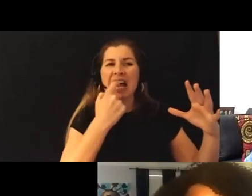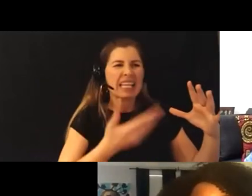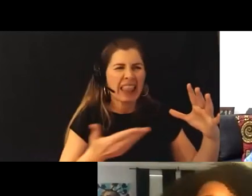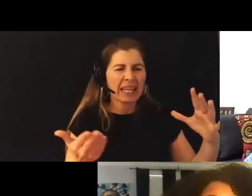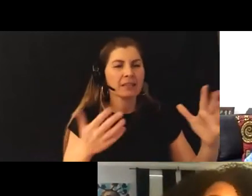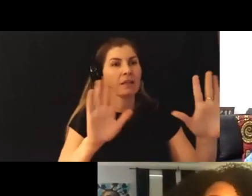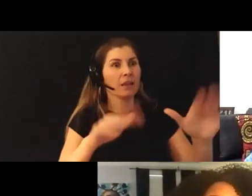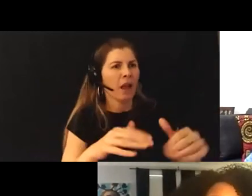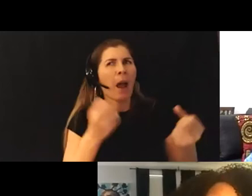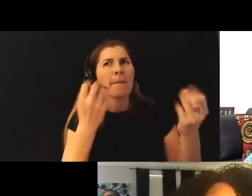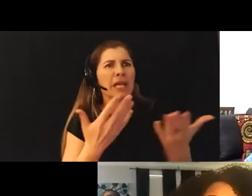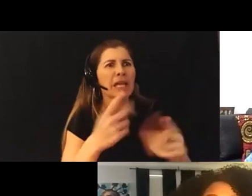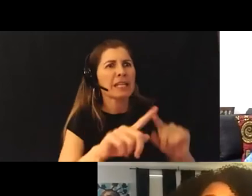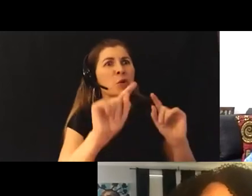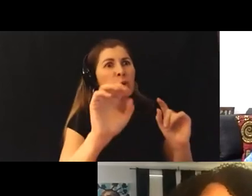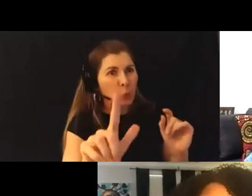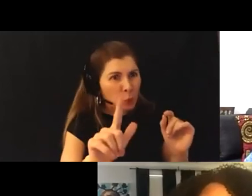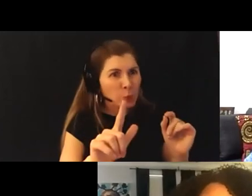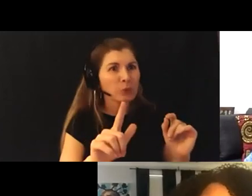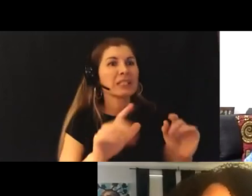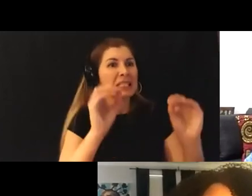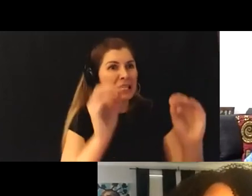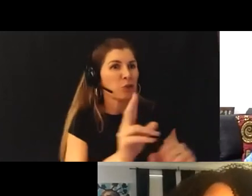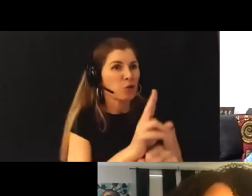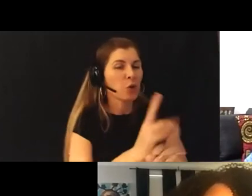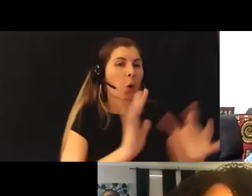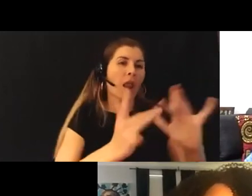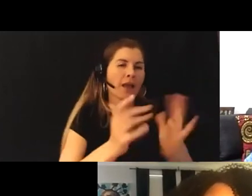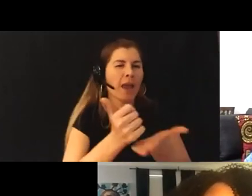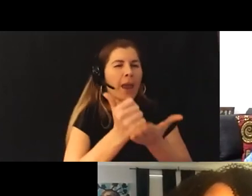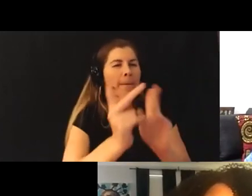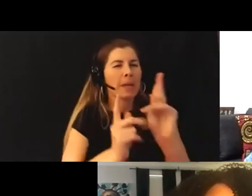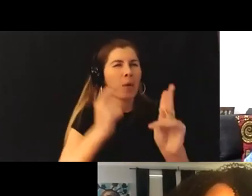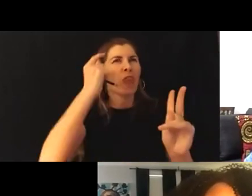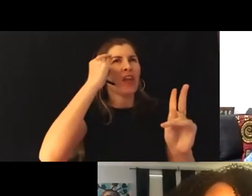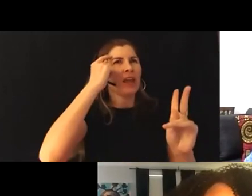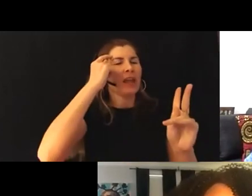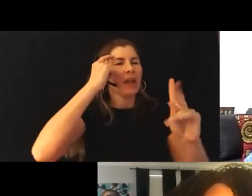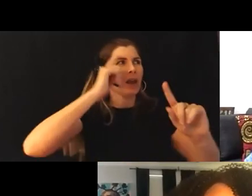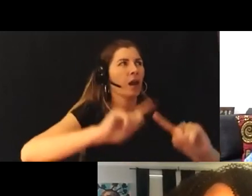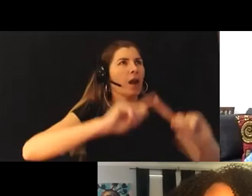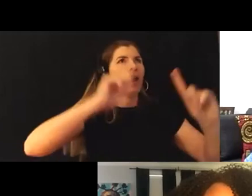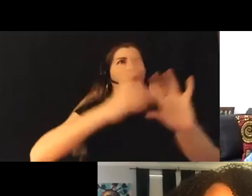being utilized that are really encouraging people to think outside the box. And that's what is the beautiful thing about